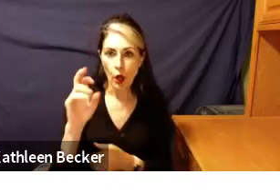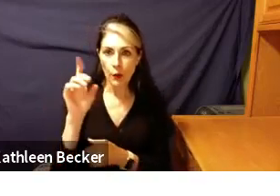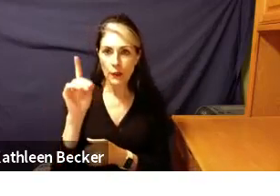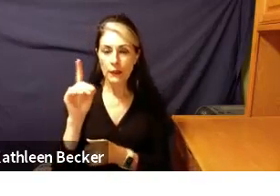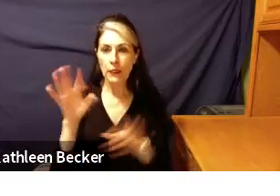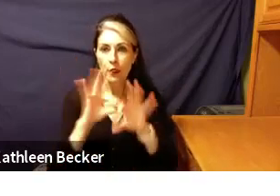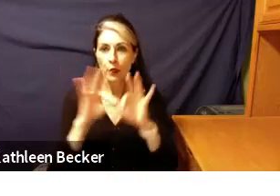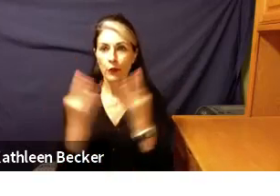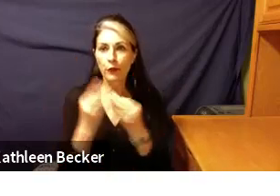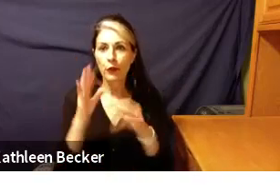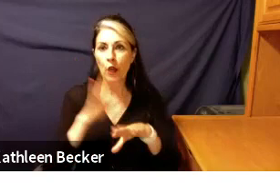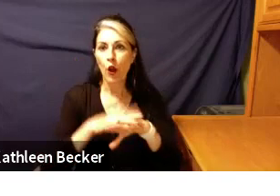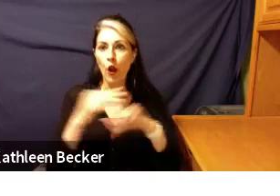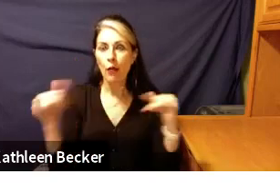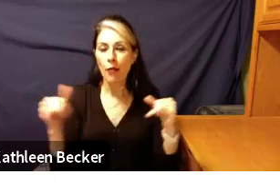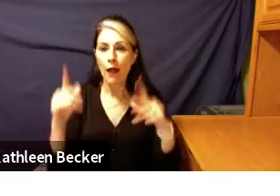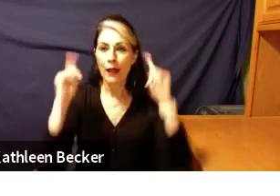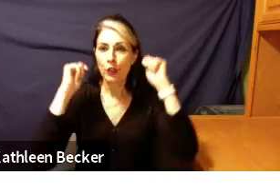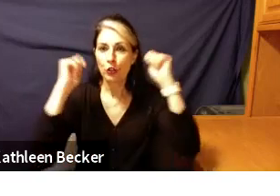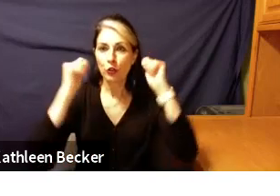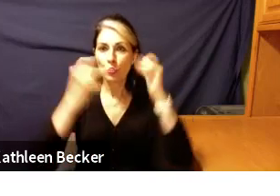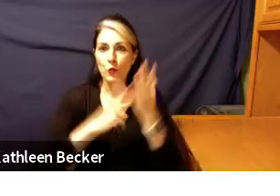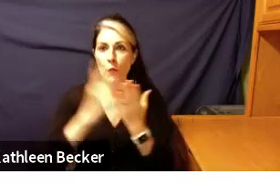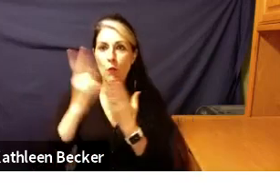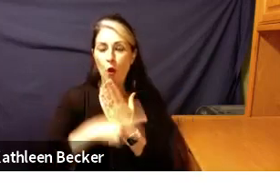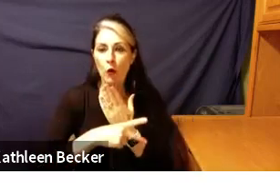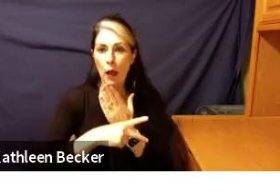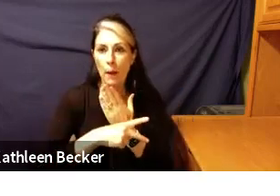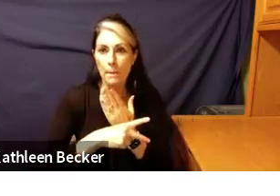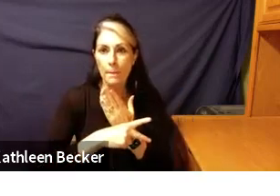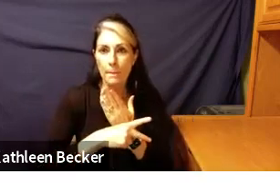free online tutoring program.